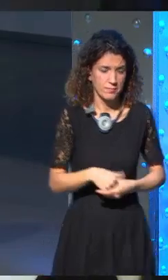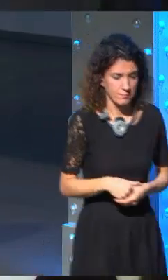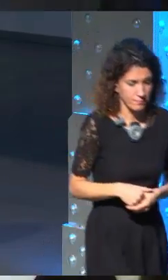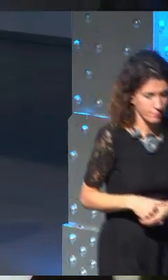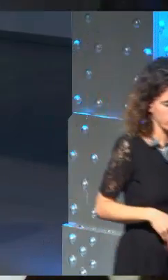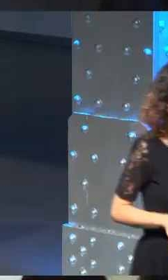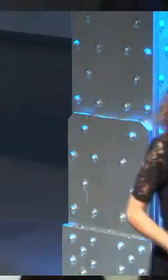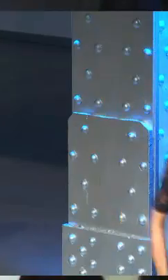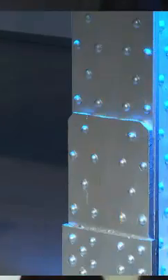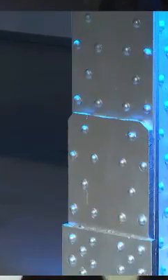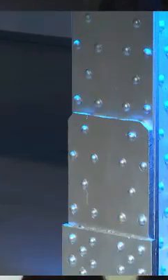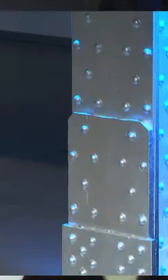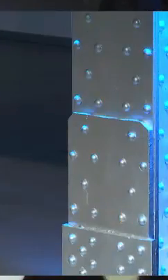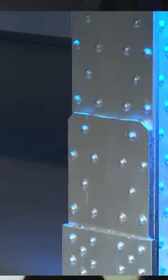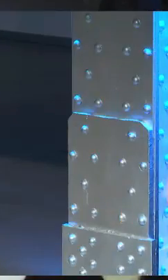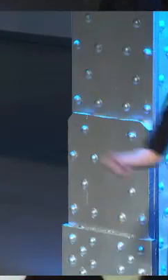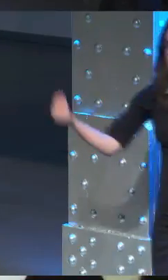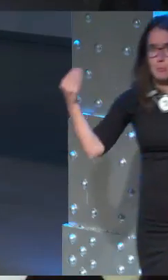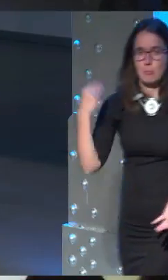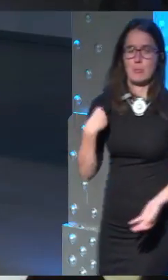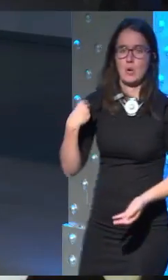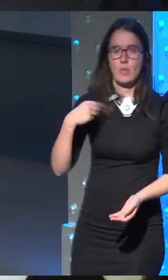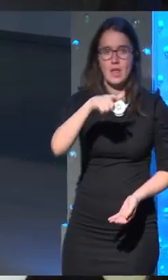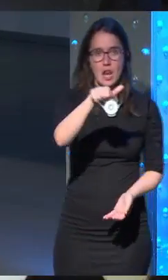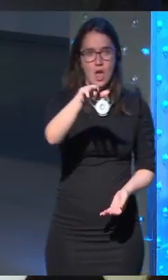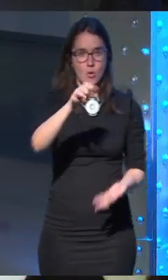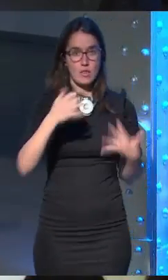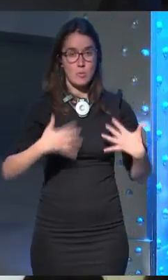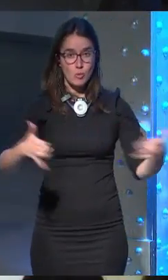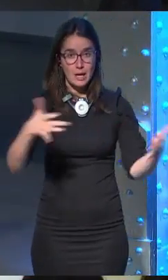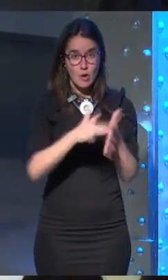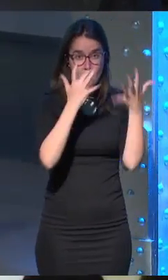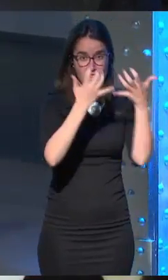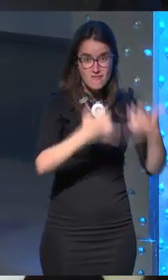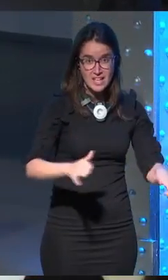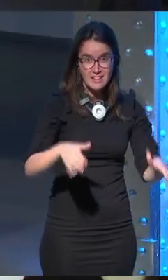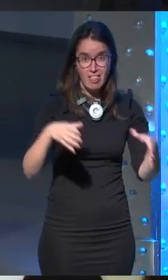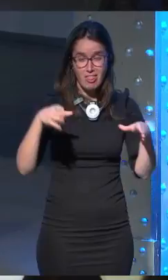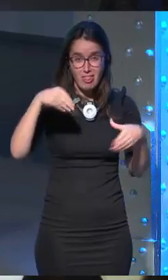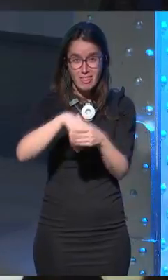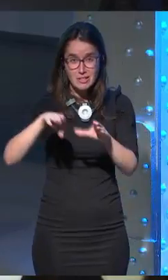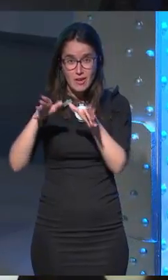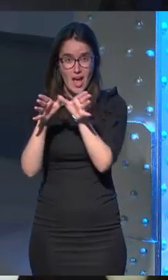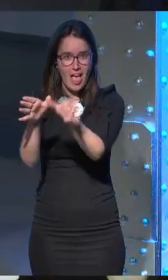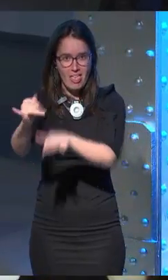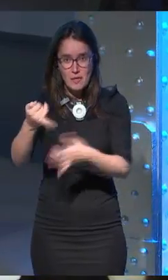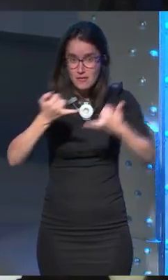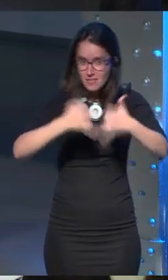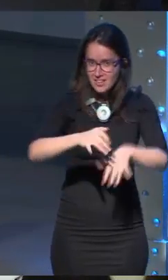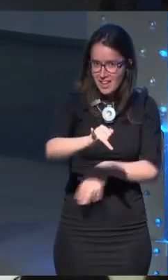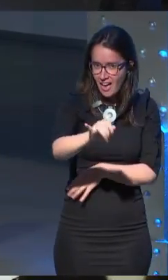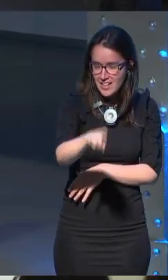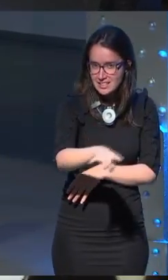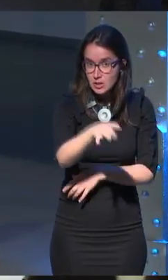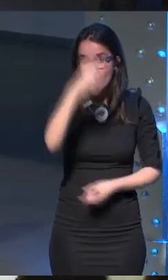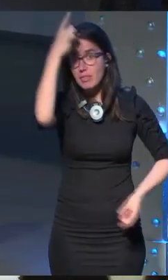Nos pregunta... Laura, in the audience, is asking, do you have parties at the station? Do